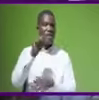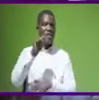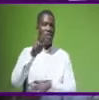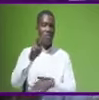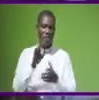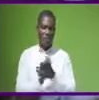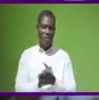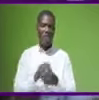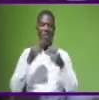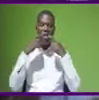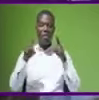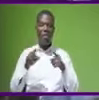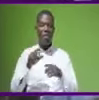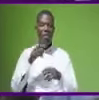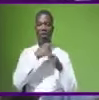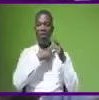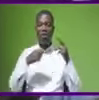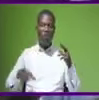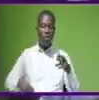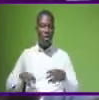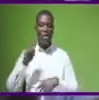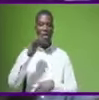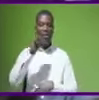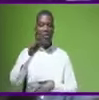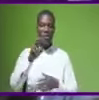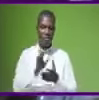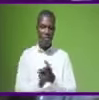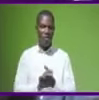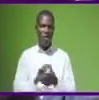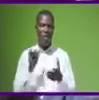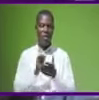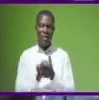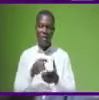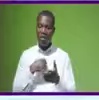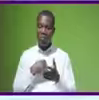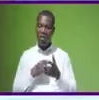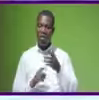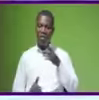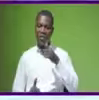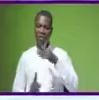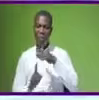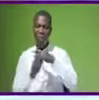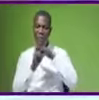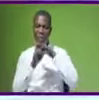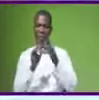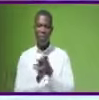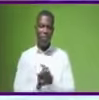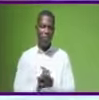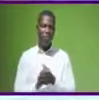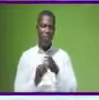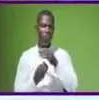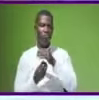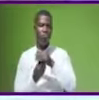Announcement Royal TV in announcement. Satan na fina mi pie se imbire no.